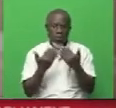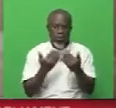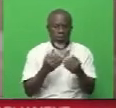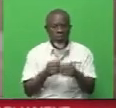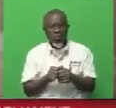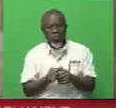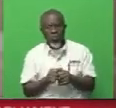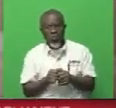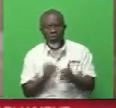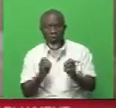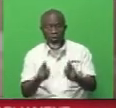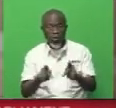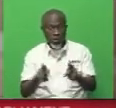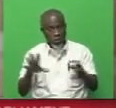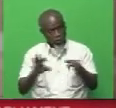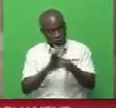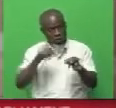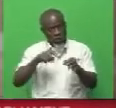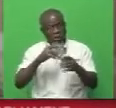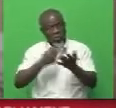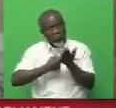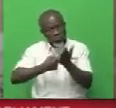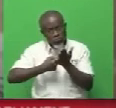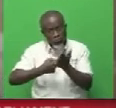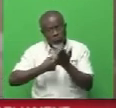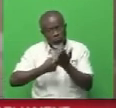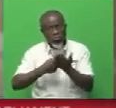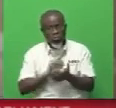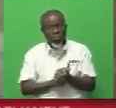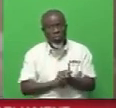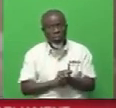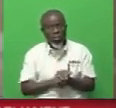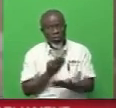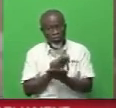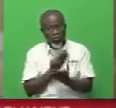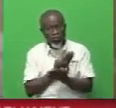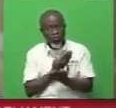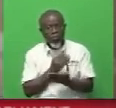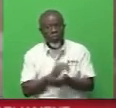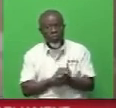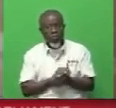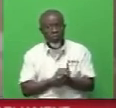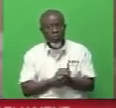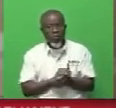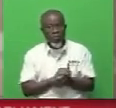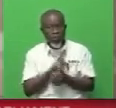Thank you, Madam President, for the opportunity to join in this debate on the budget debate for fiscal